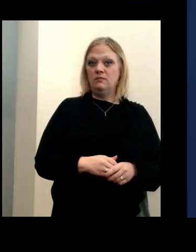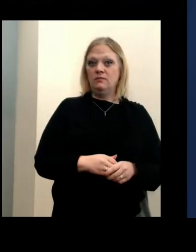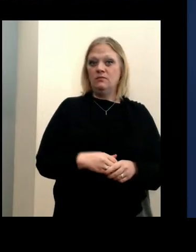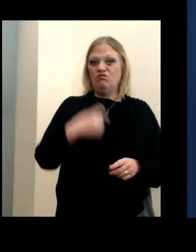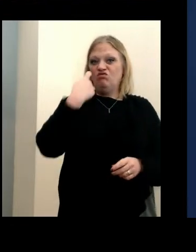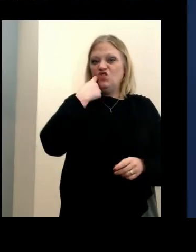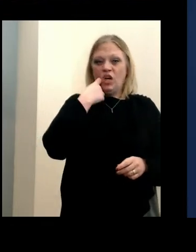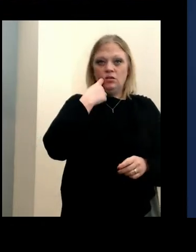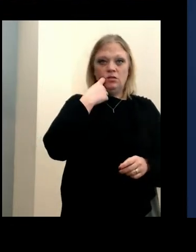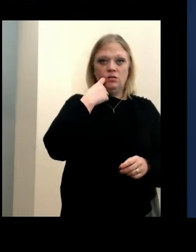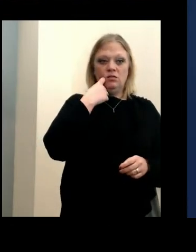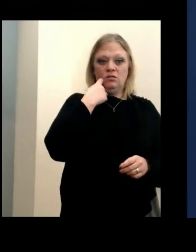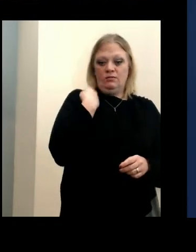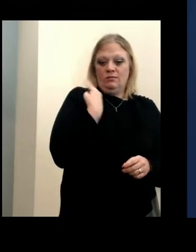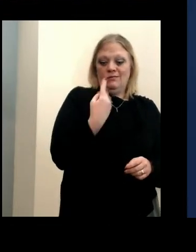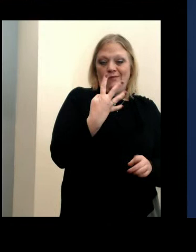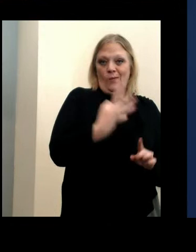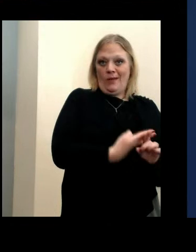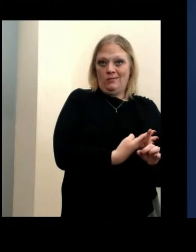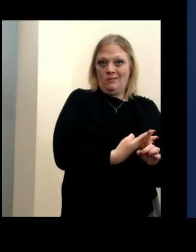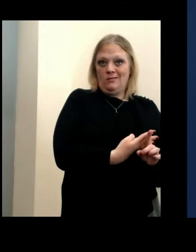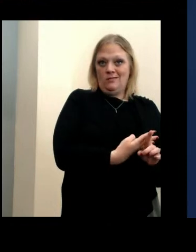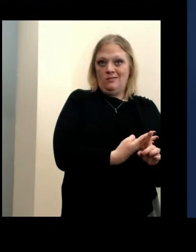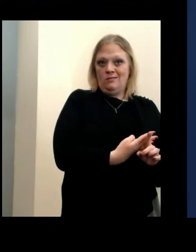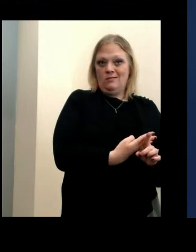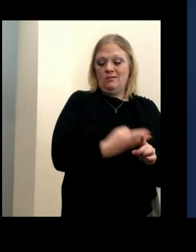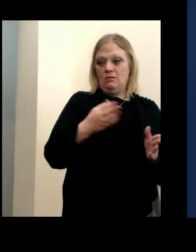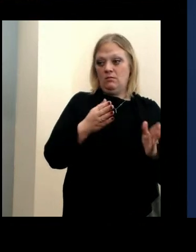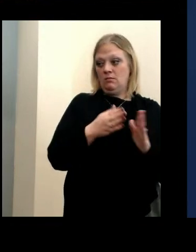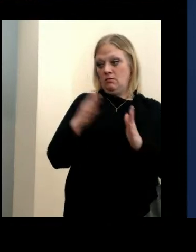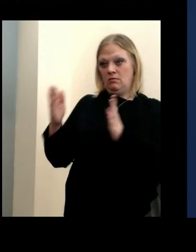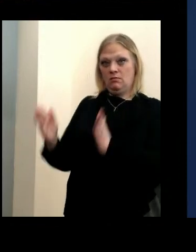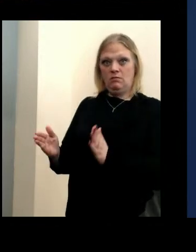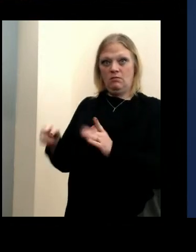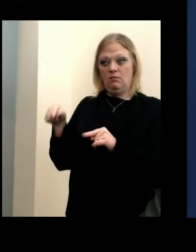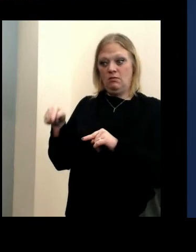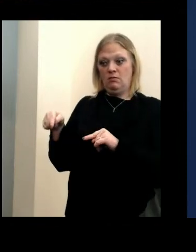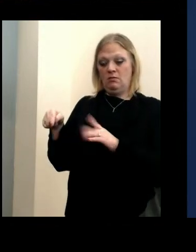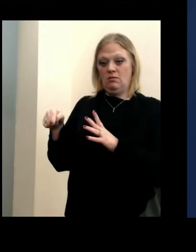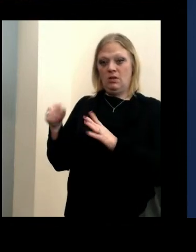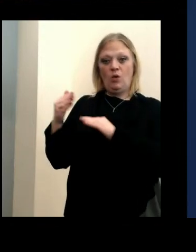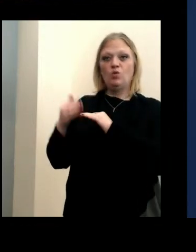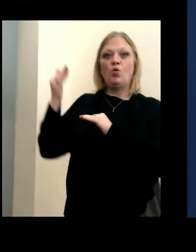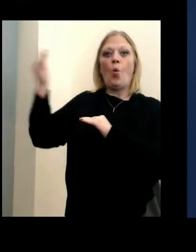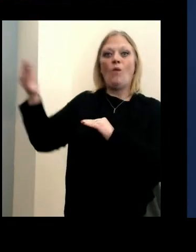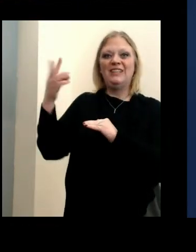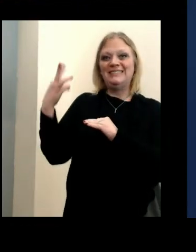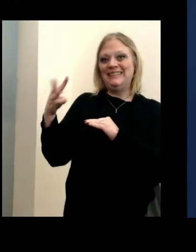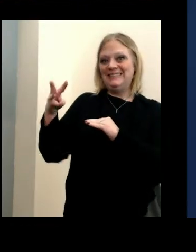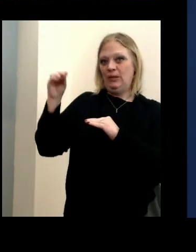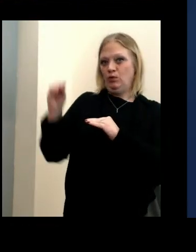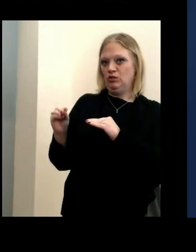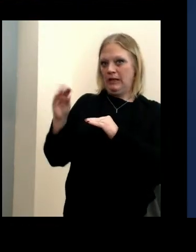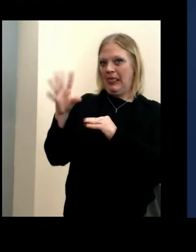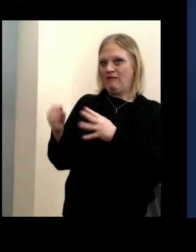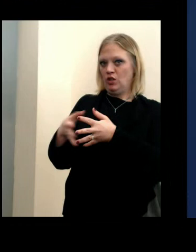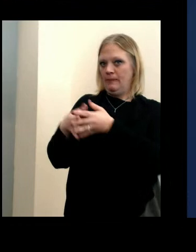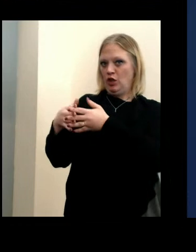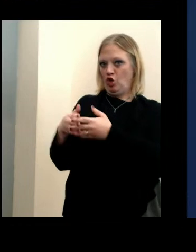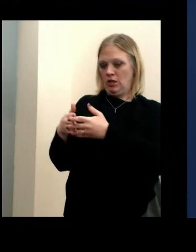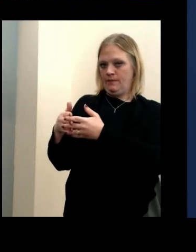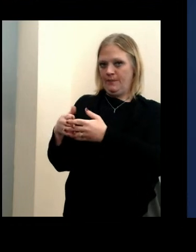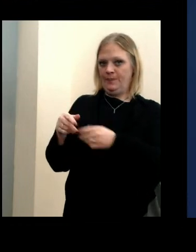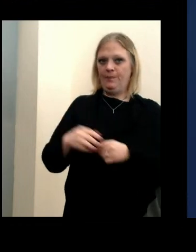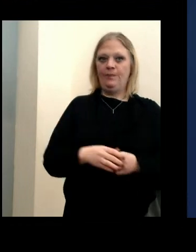this last 4 months, where beforehand it was a much higher percentage. It was actually over 16%. And you see